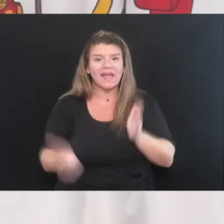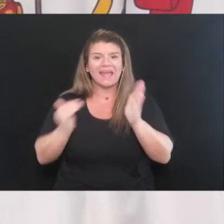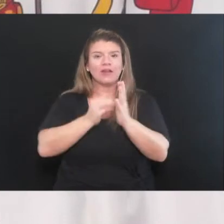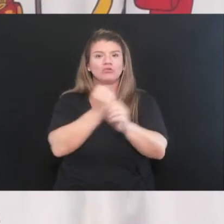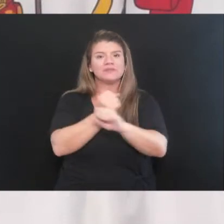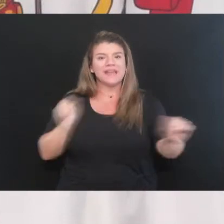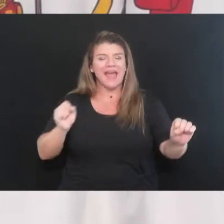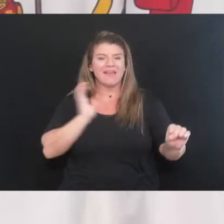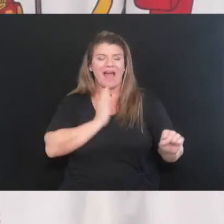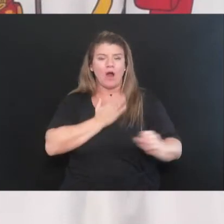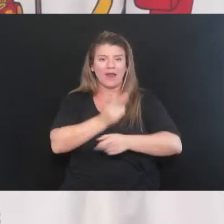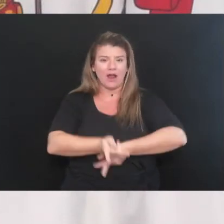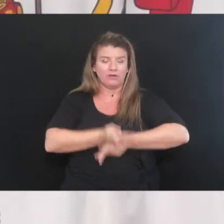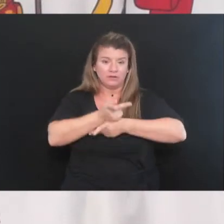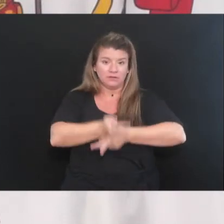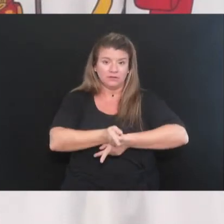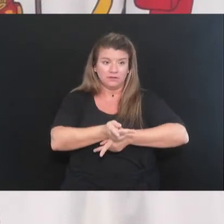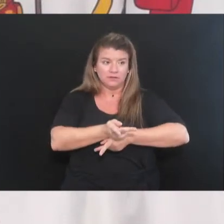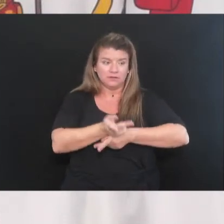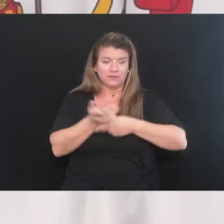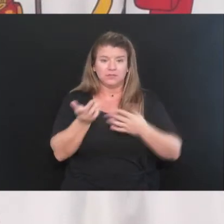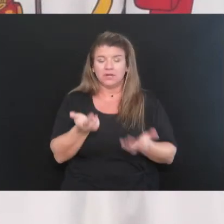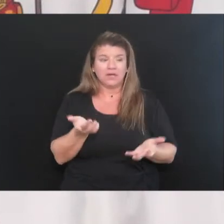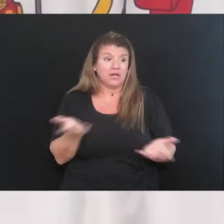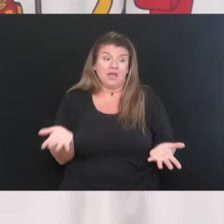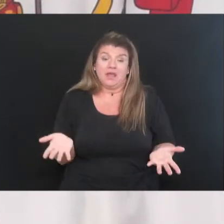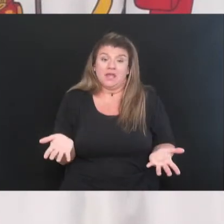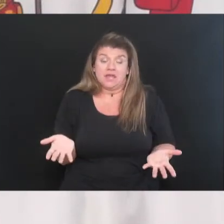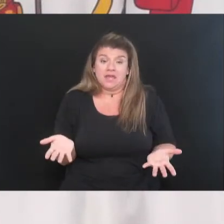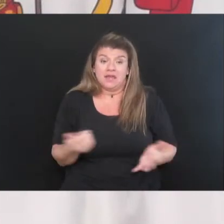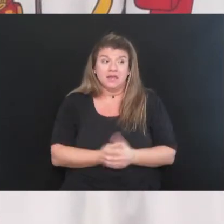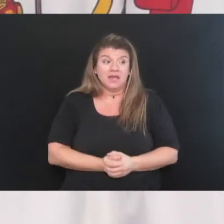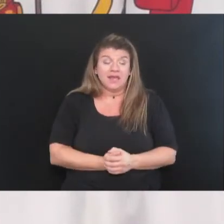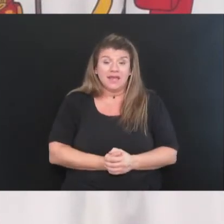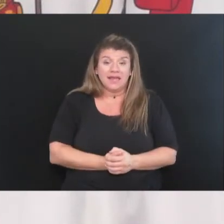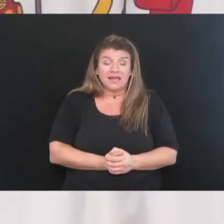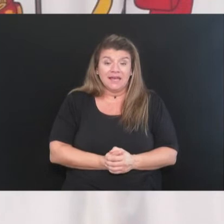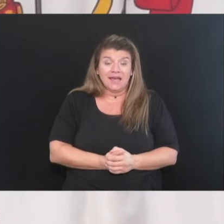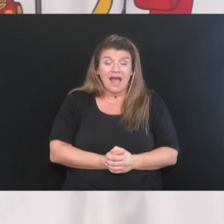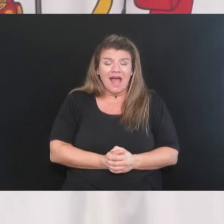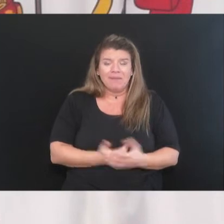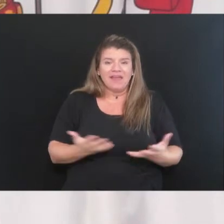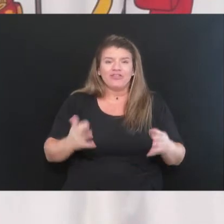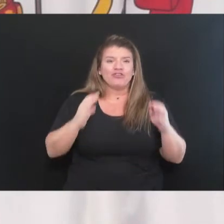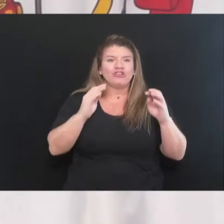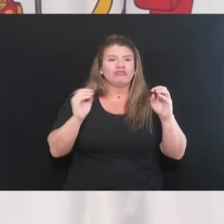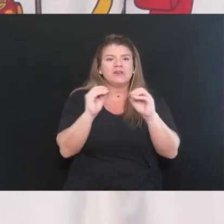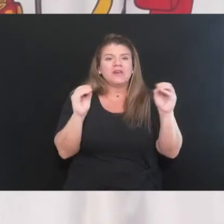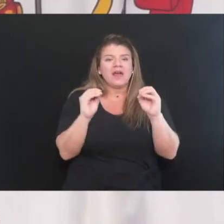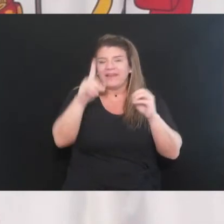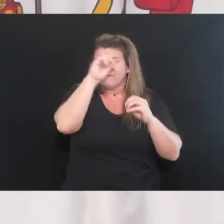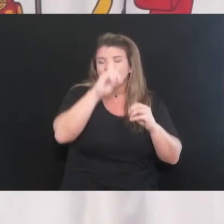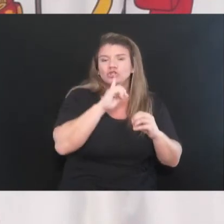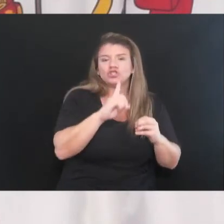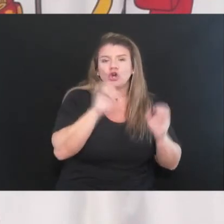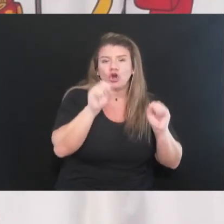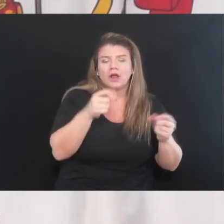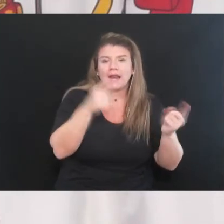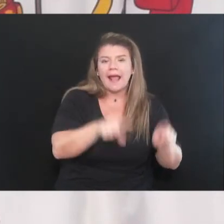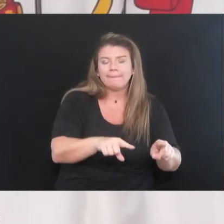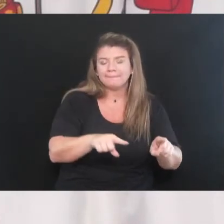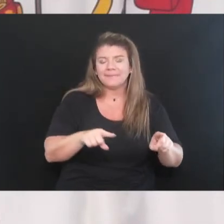Now, Kimberly, there's no absolute here. There's just not. There's